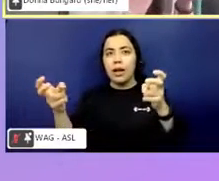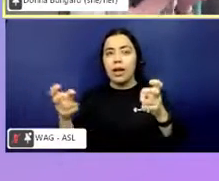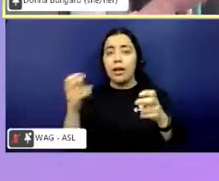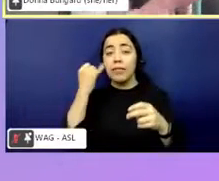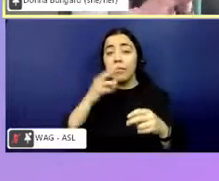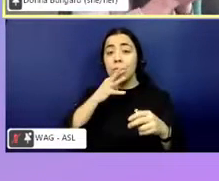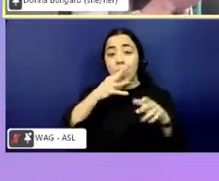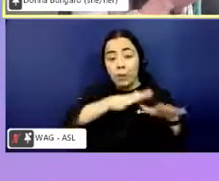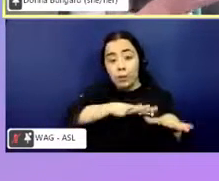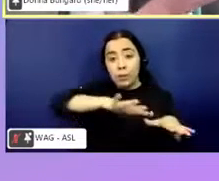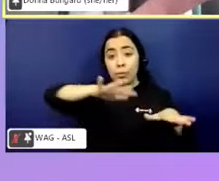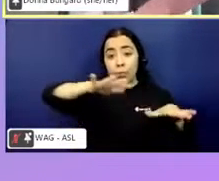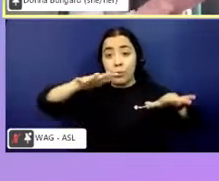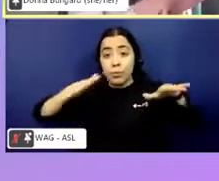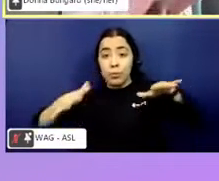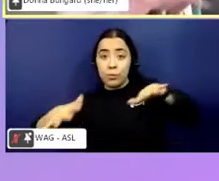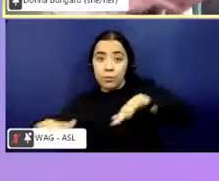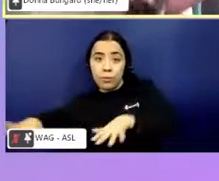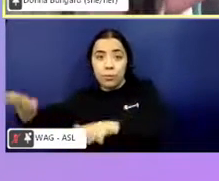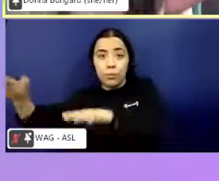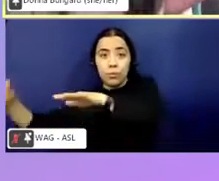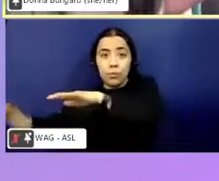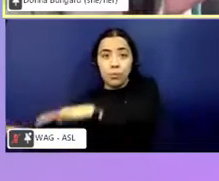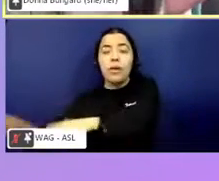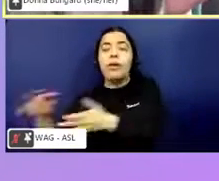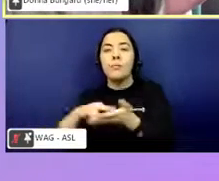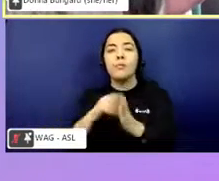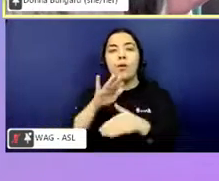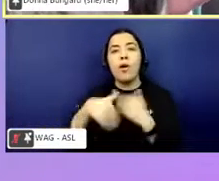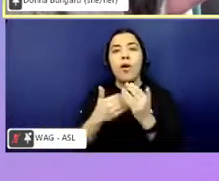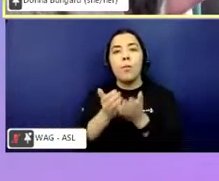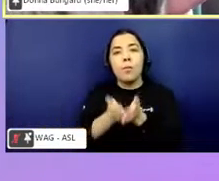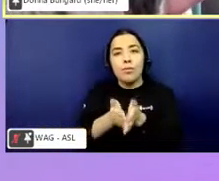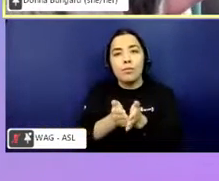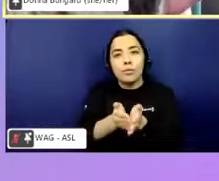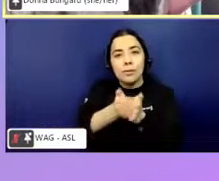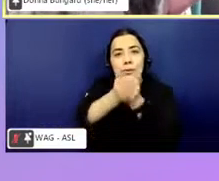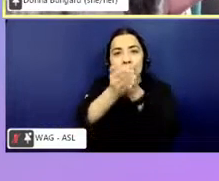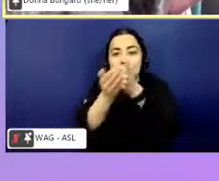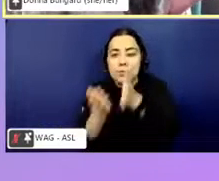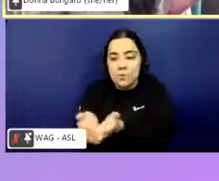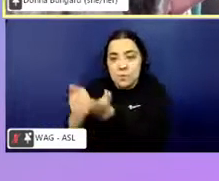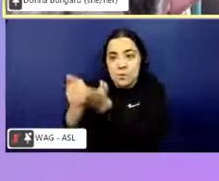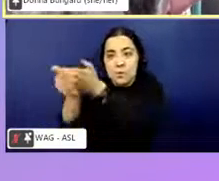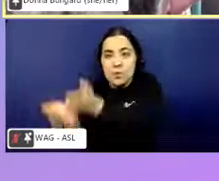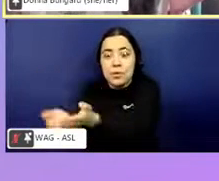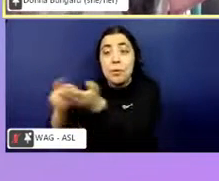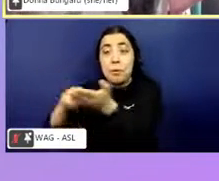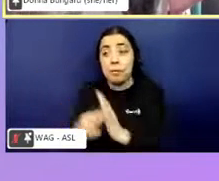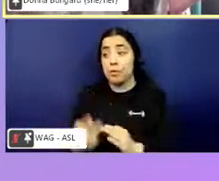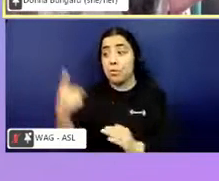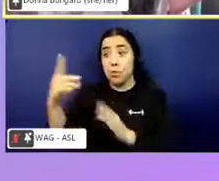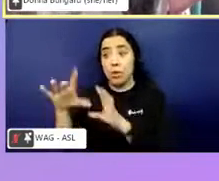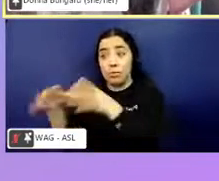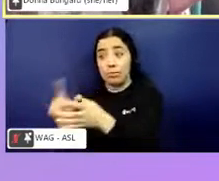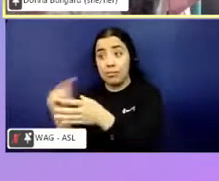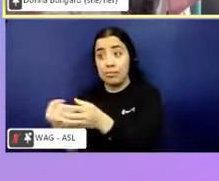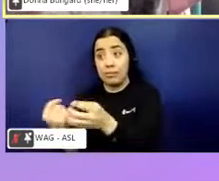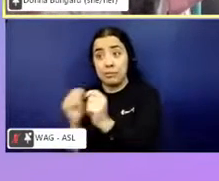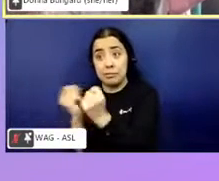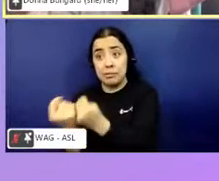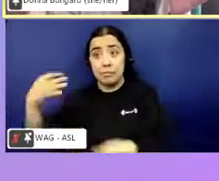Again, helping them will still show value as you're working towards these more strategic goals and less